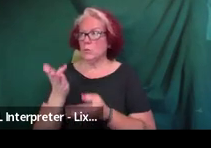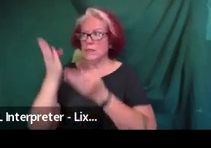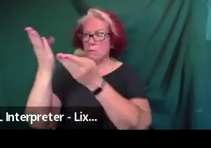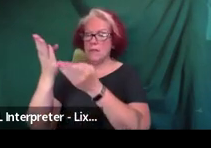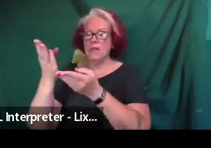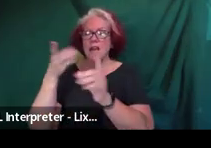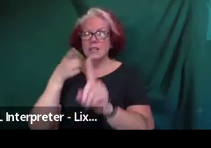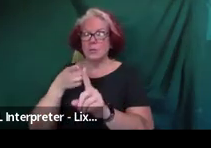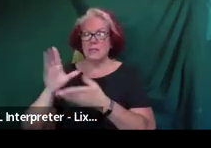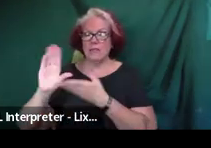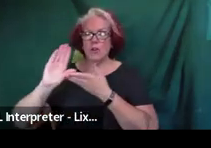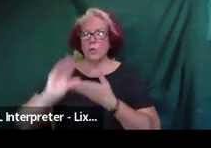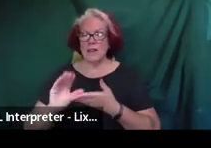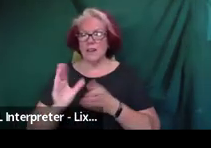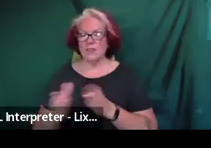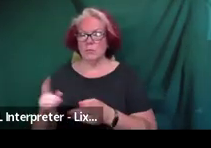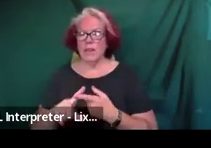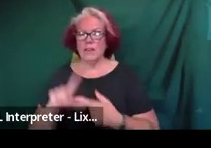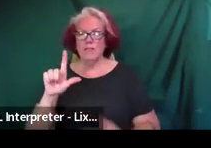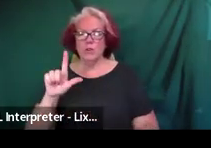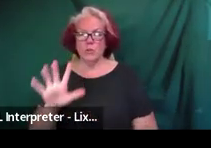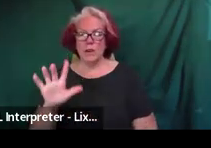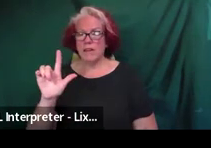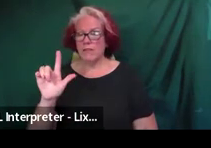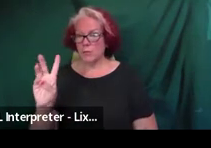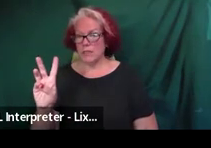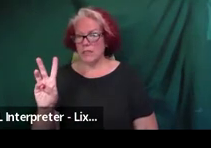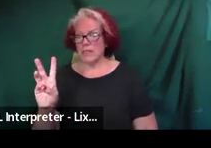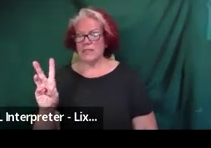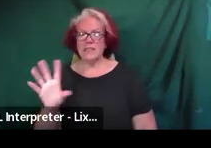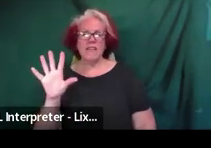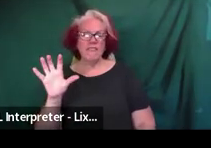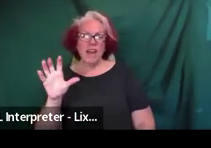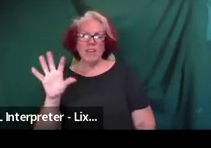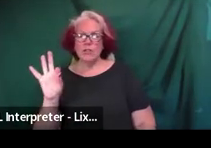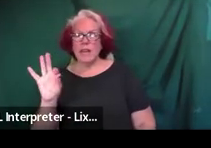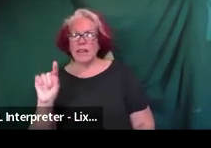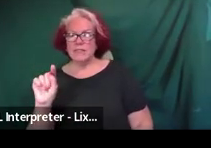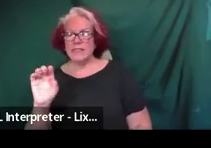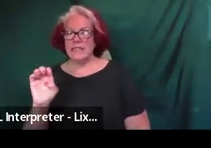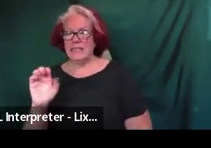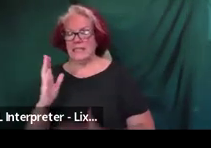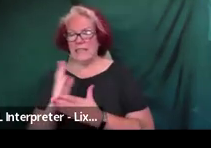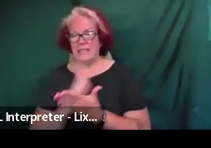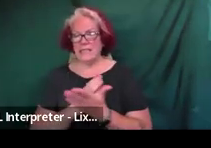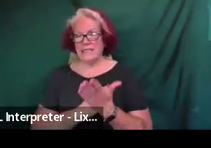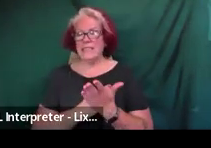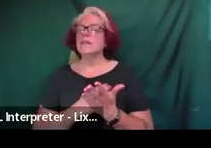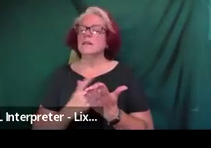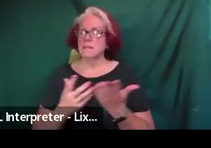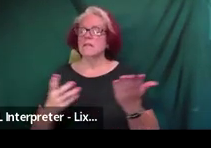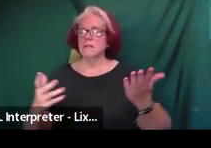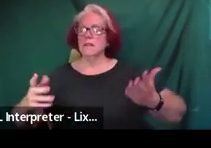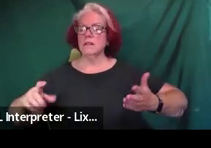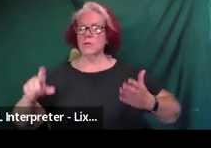reduction plan for 25-26. This had over 500 FTEs listed on it. This was necessary so